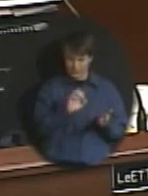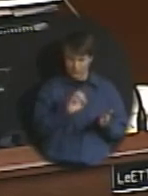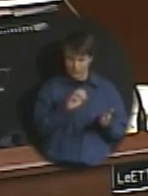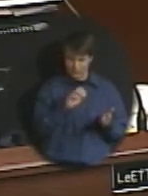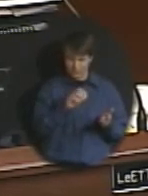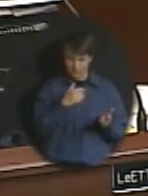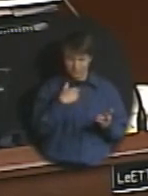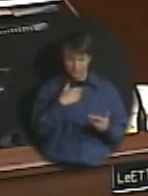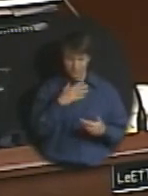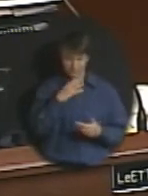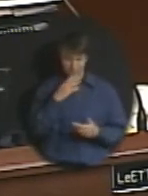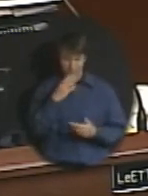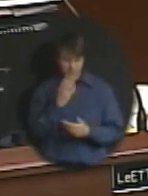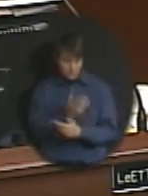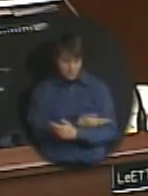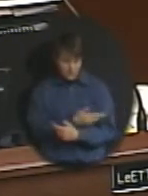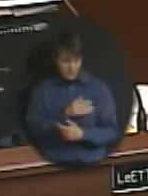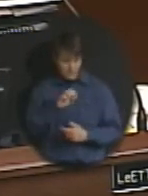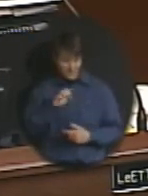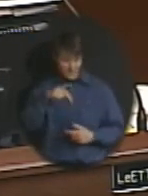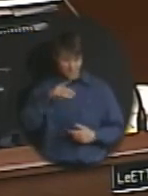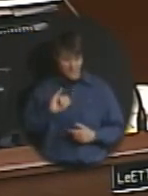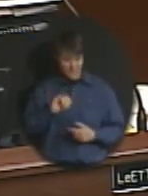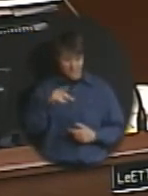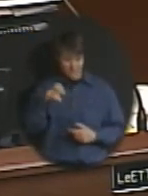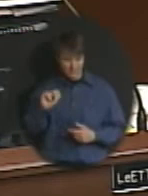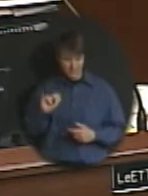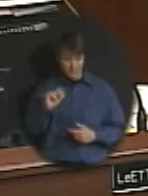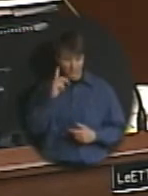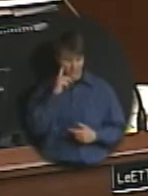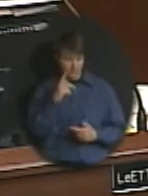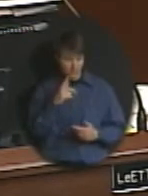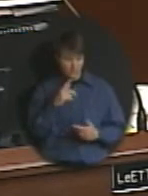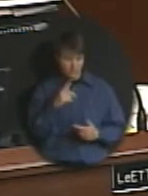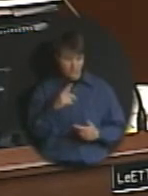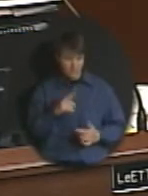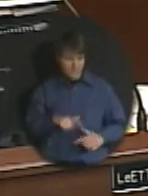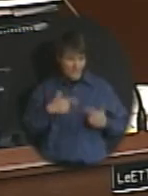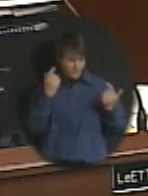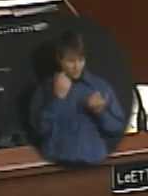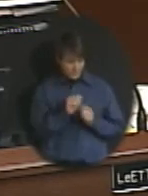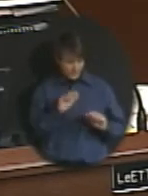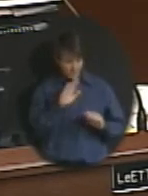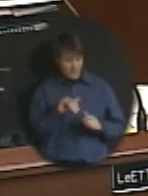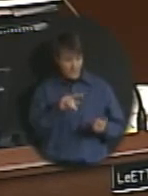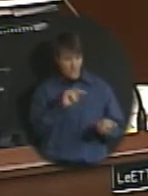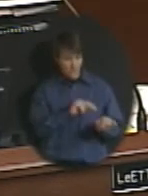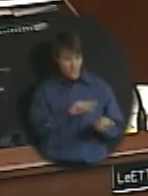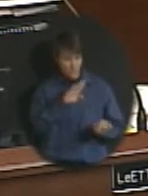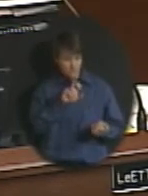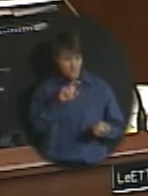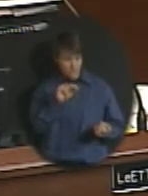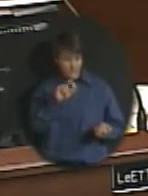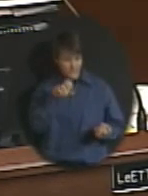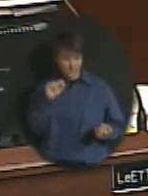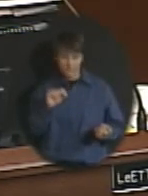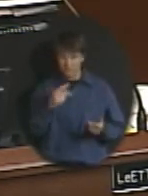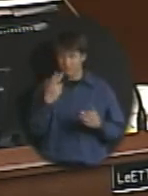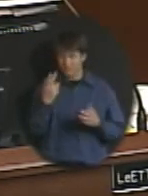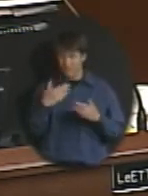daughter have an EpiPen, figure she probably got her life saved by Nurse Bennett, and so we often call her Saint Bennett,